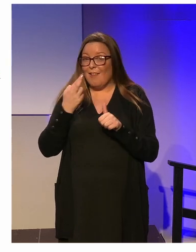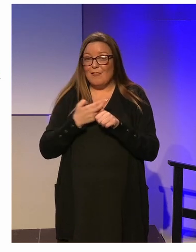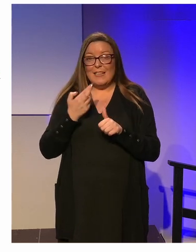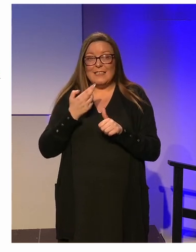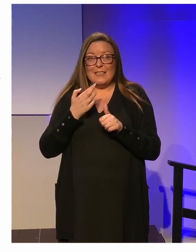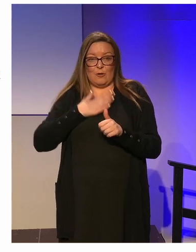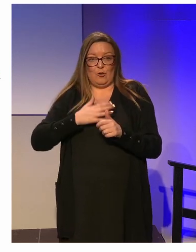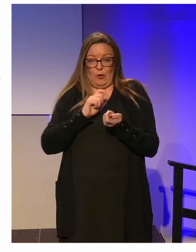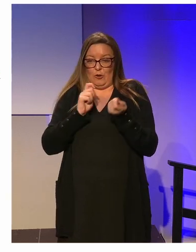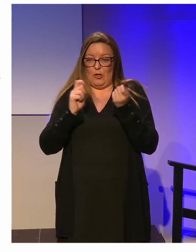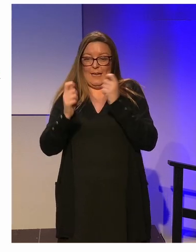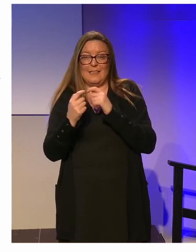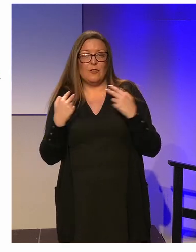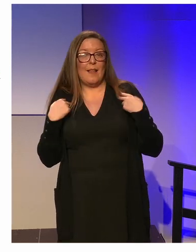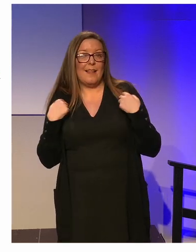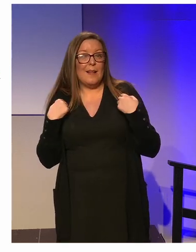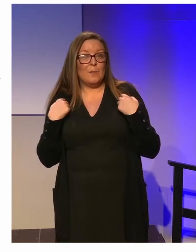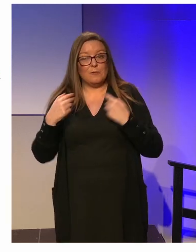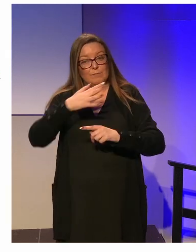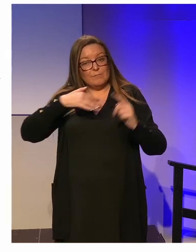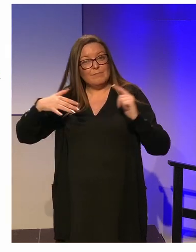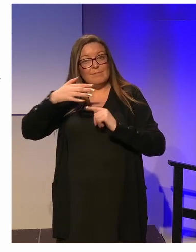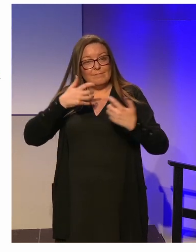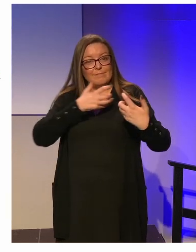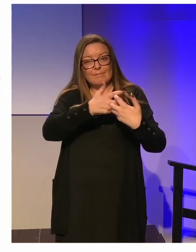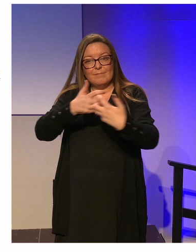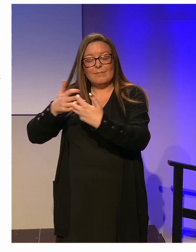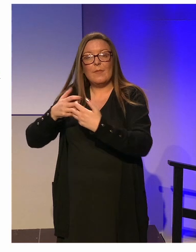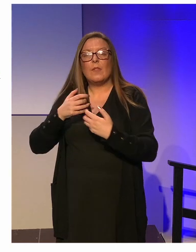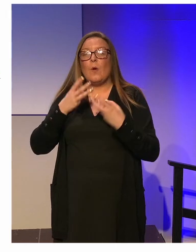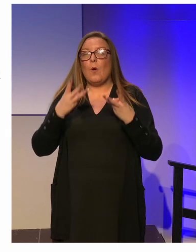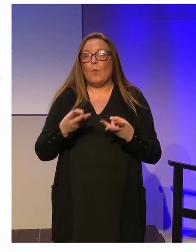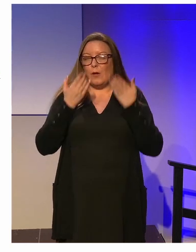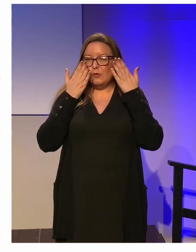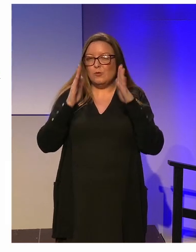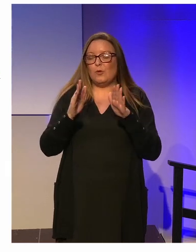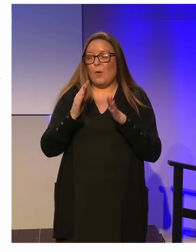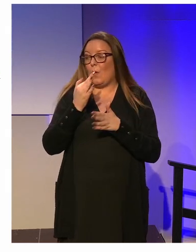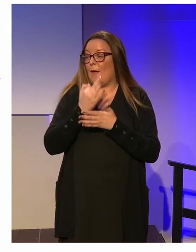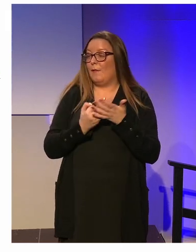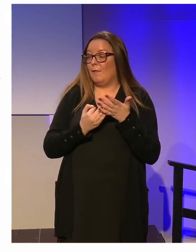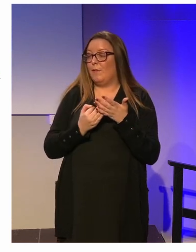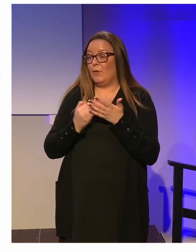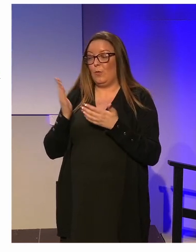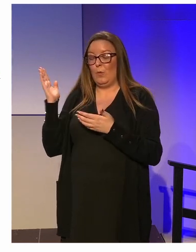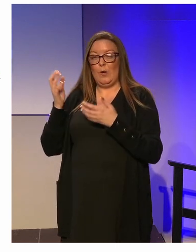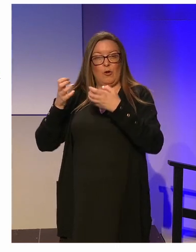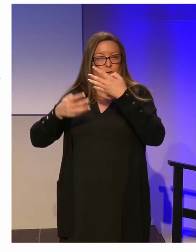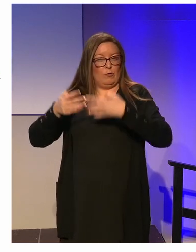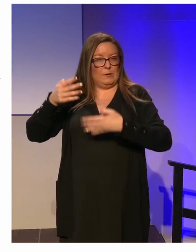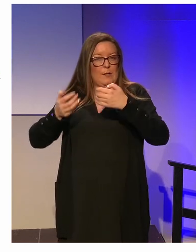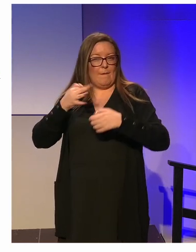language around a little bit with it. And what we wanted to do was to give you a couple of glimpses into our school. Now this would